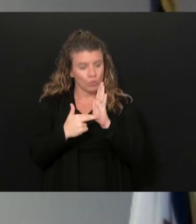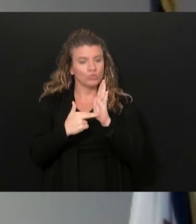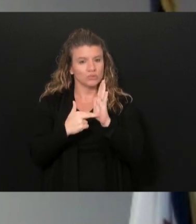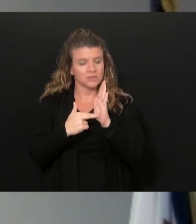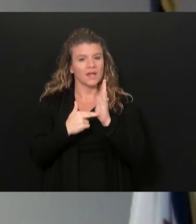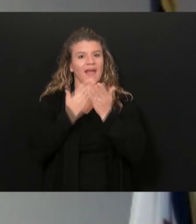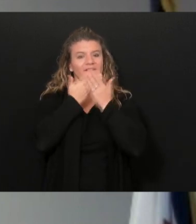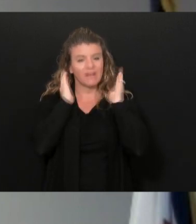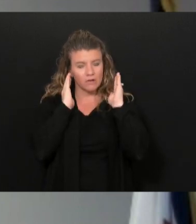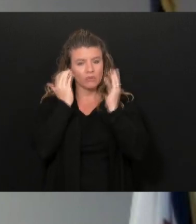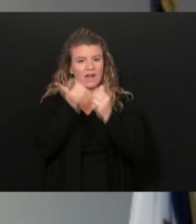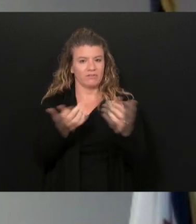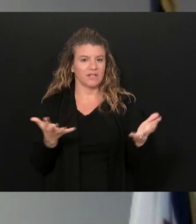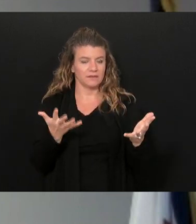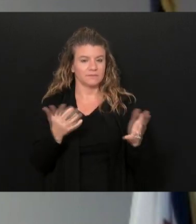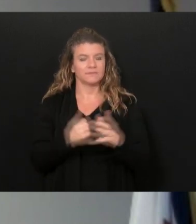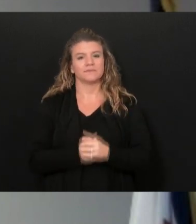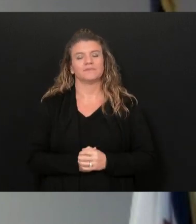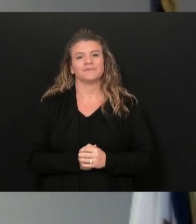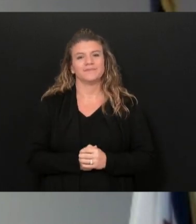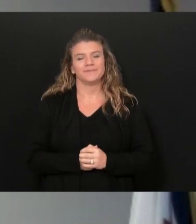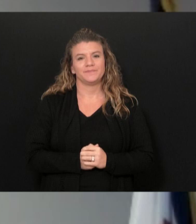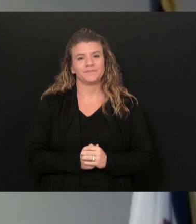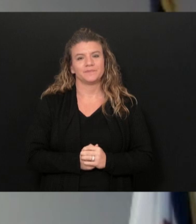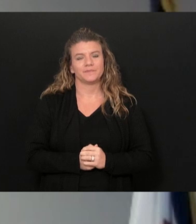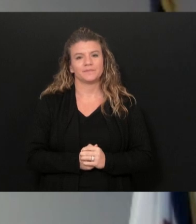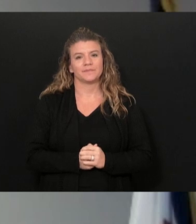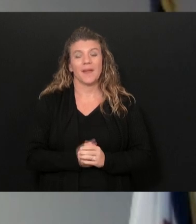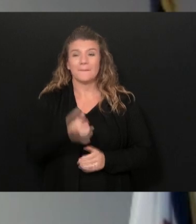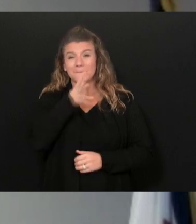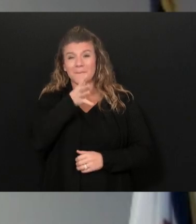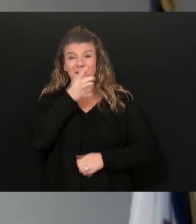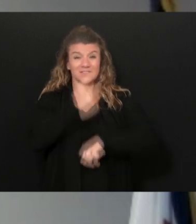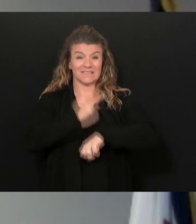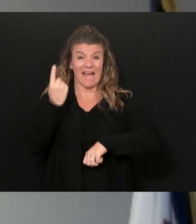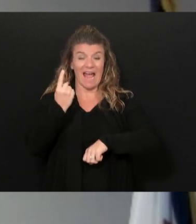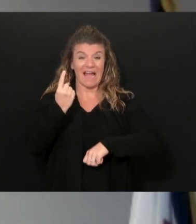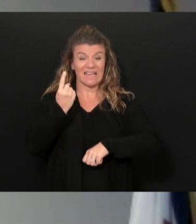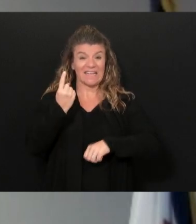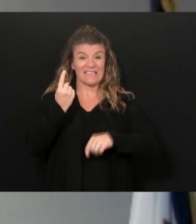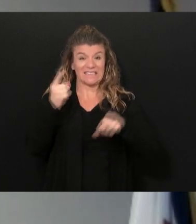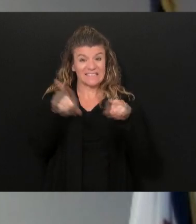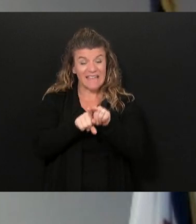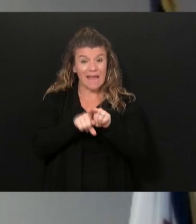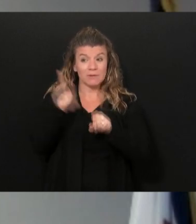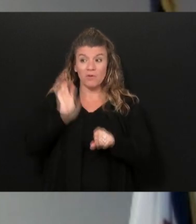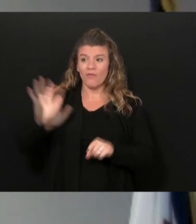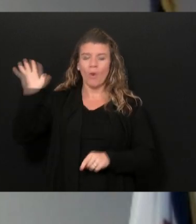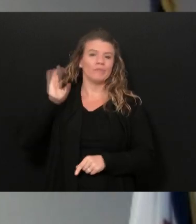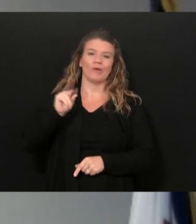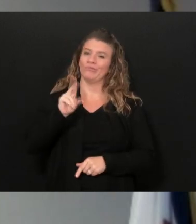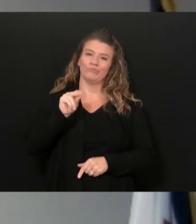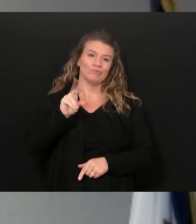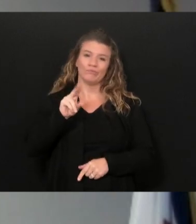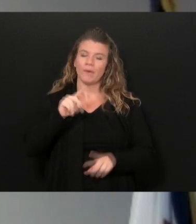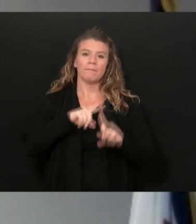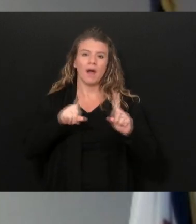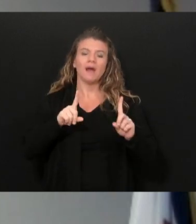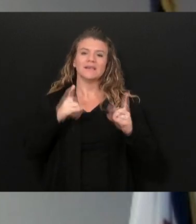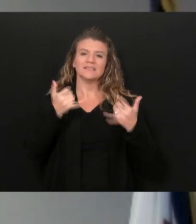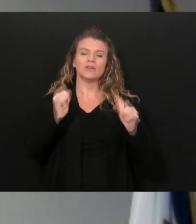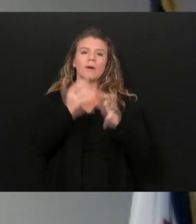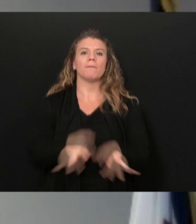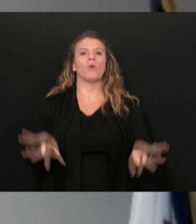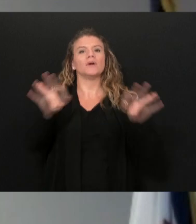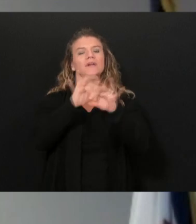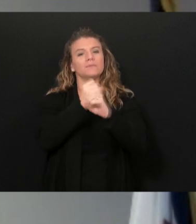coverings. Mother's Day won't look quite the same as it has in the past, but it's important that we protect our mothers, protect